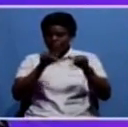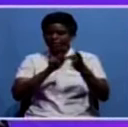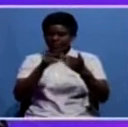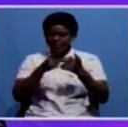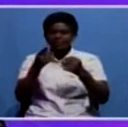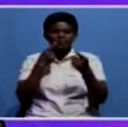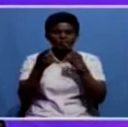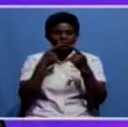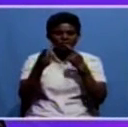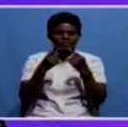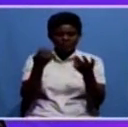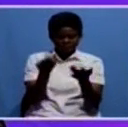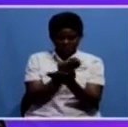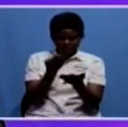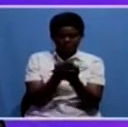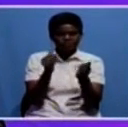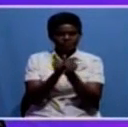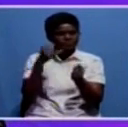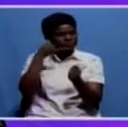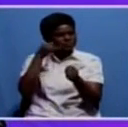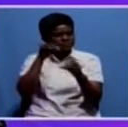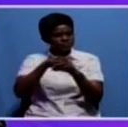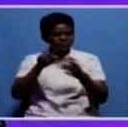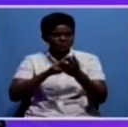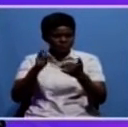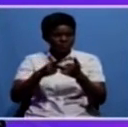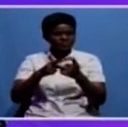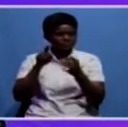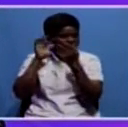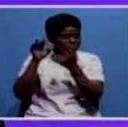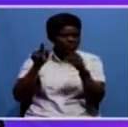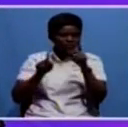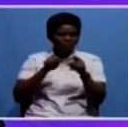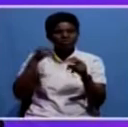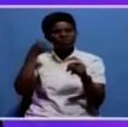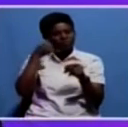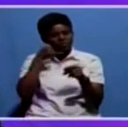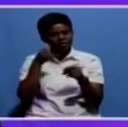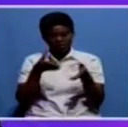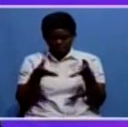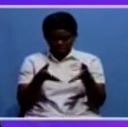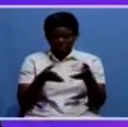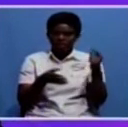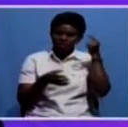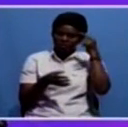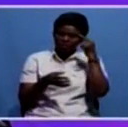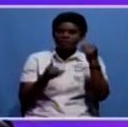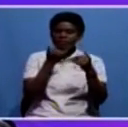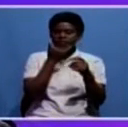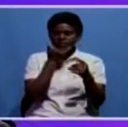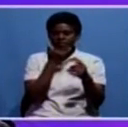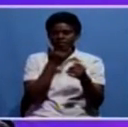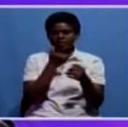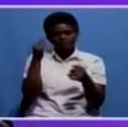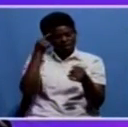were talking about the economy on a phone-in program, we expect that people will phone in and say, here, government made a mistake. Others will say, no,